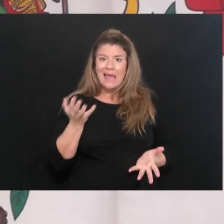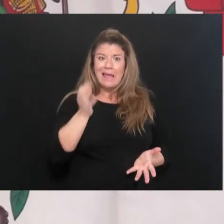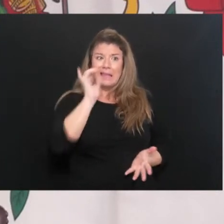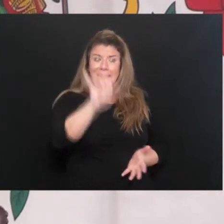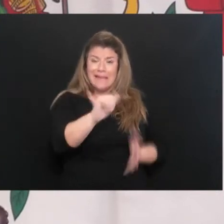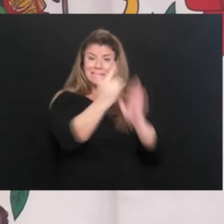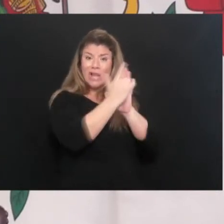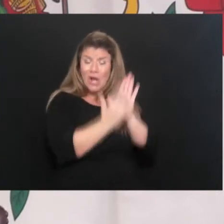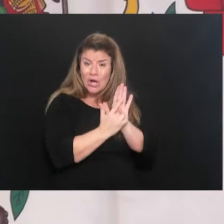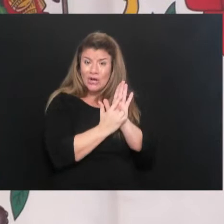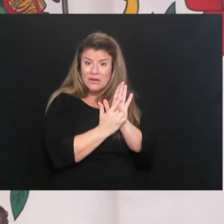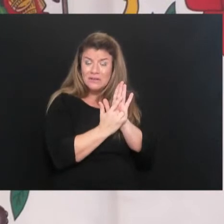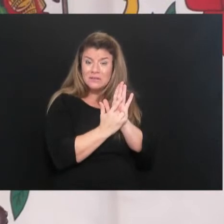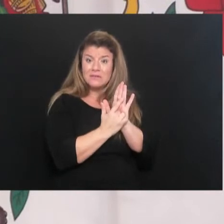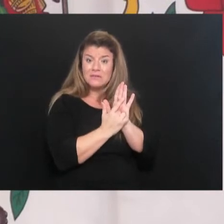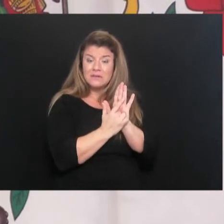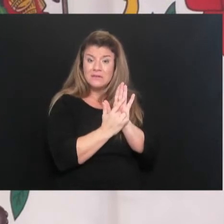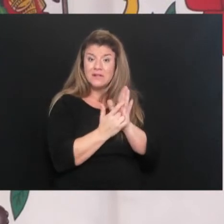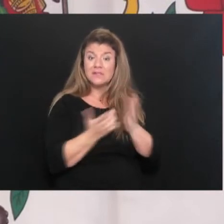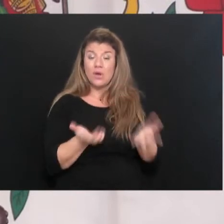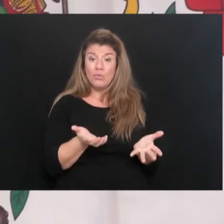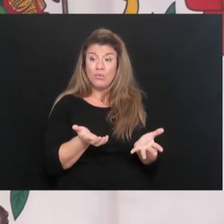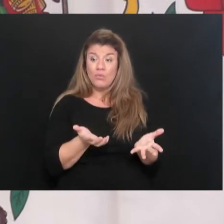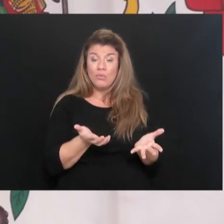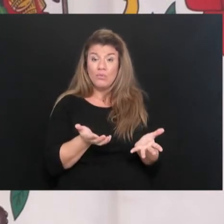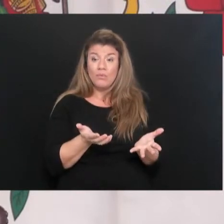the land. And